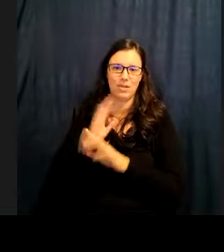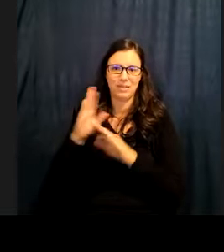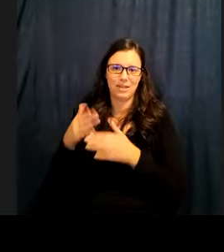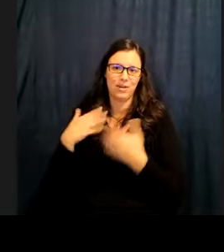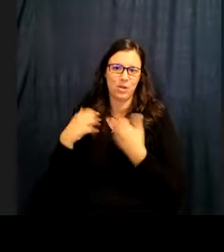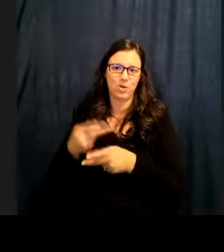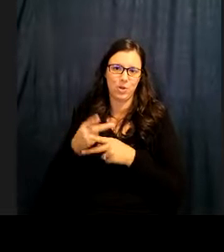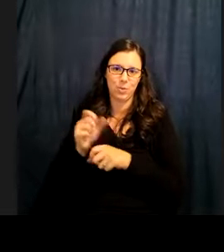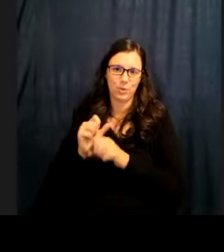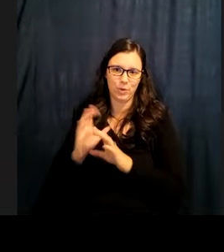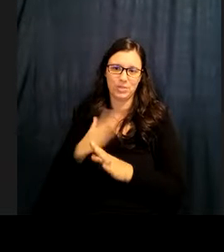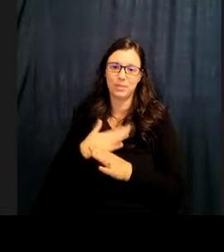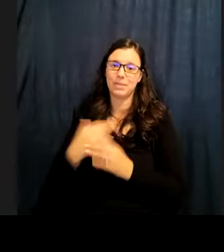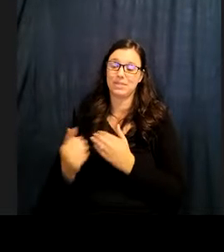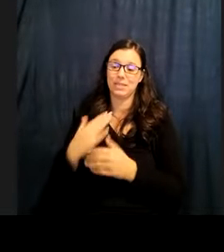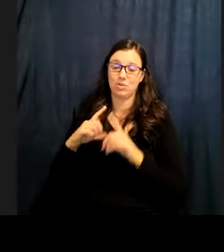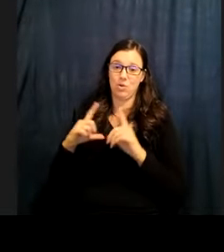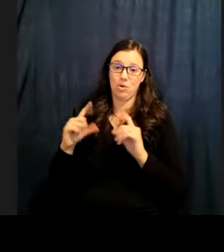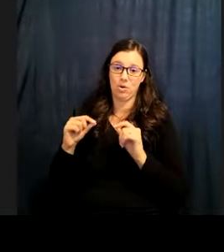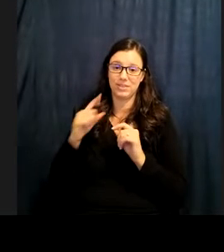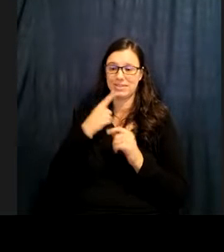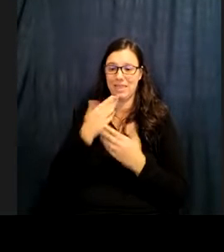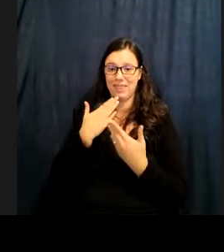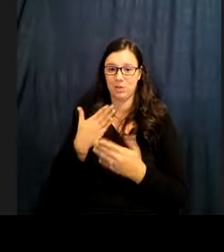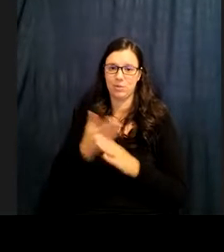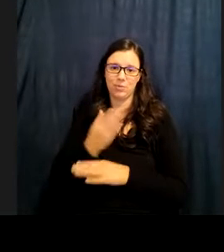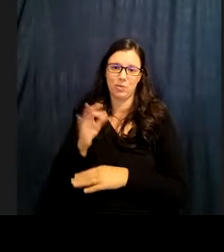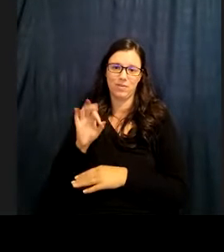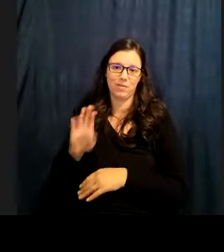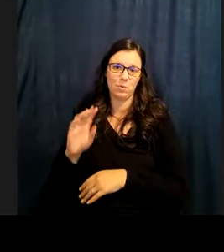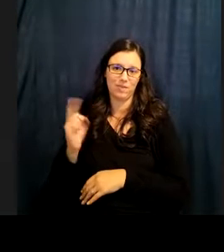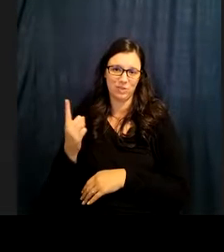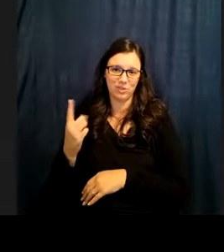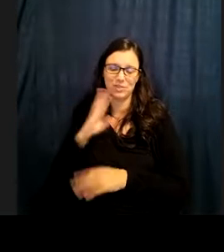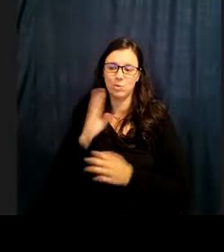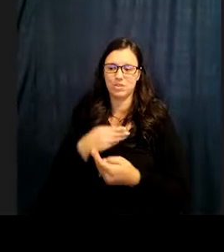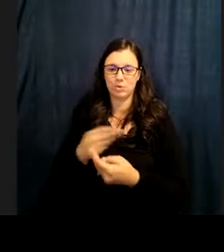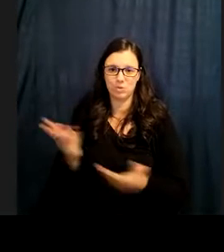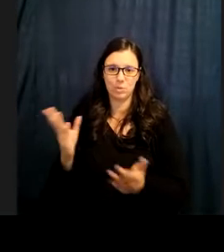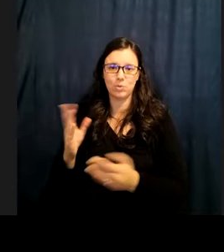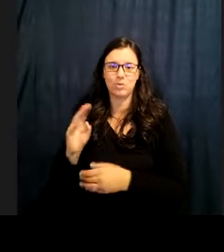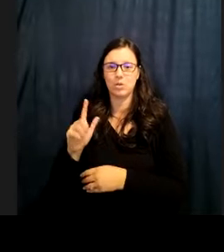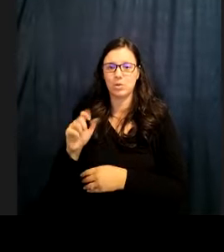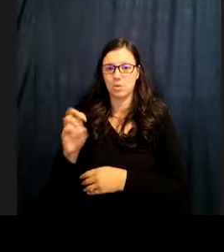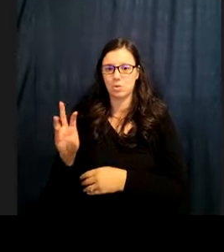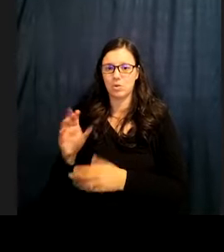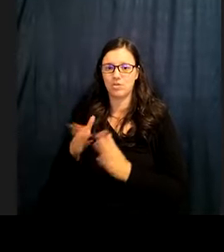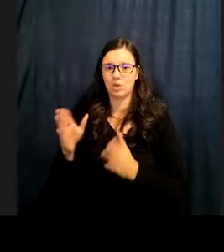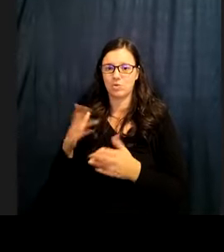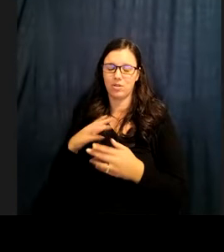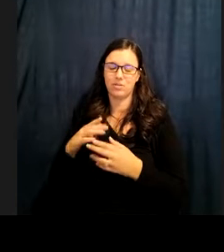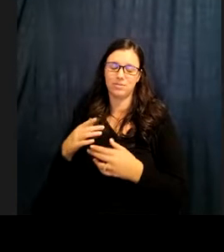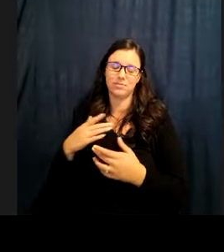send us cards that say thank you to our healthcare workers by February 1st, and they will be distributed at Lowell General Hospital over Valentine's Day